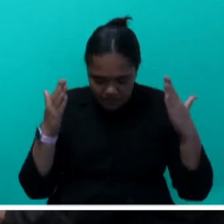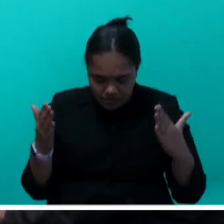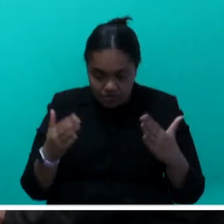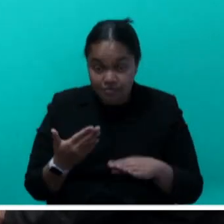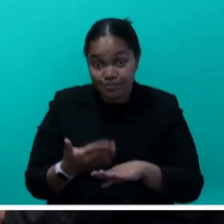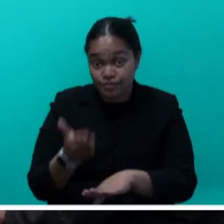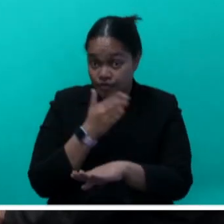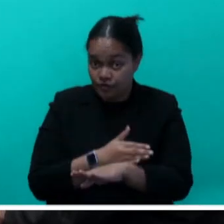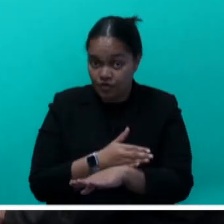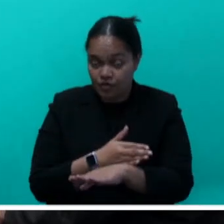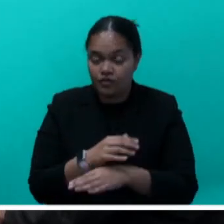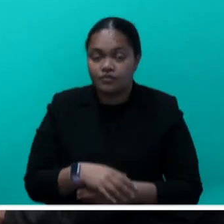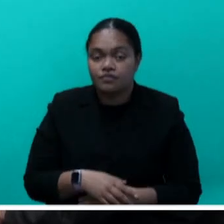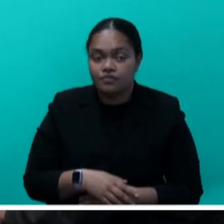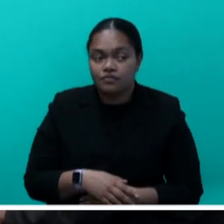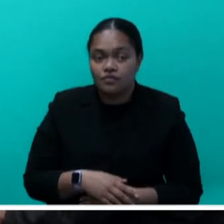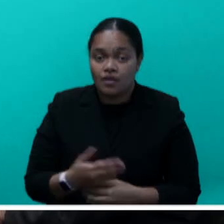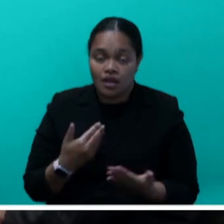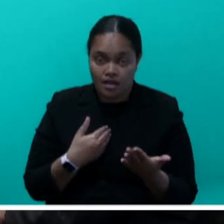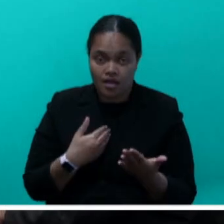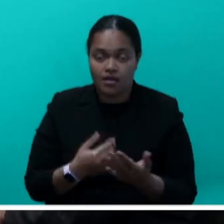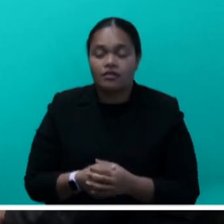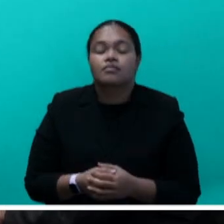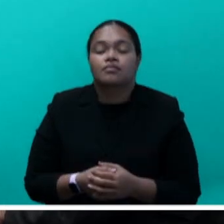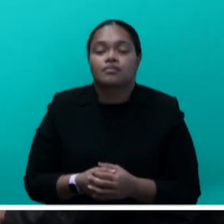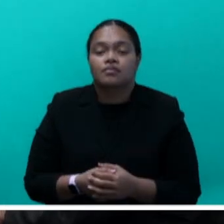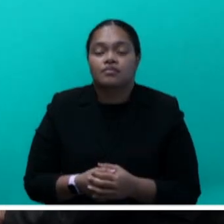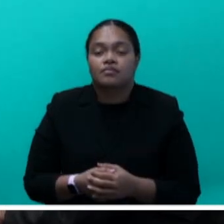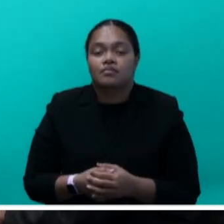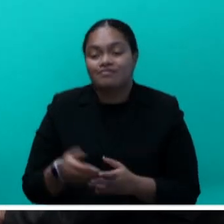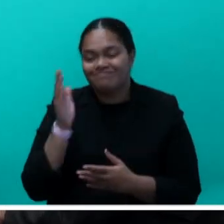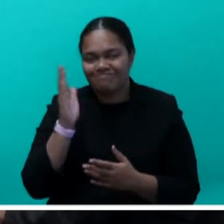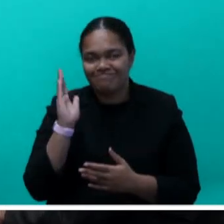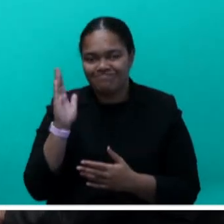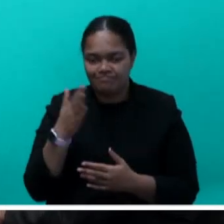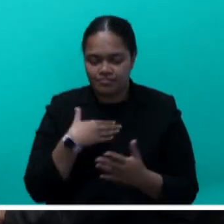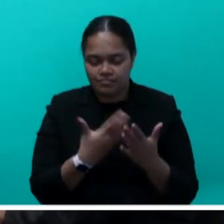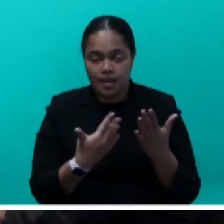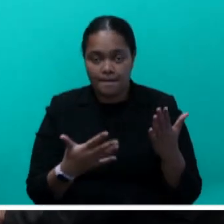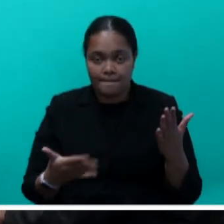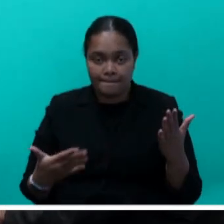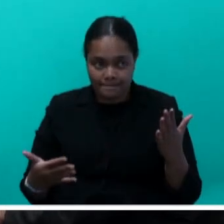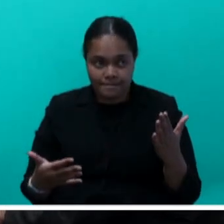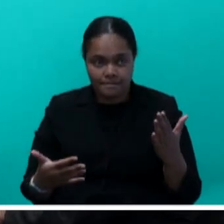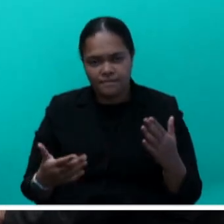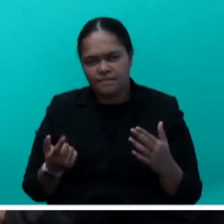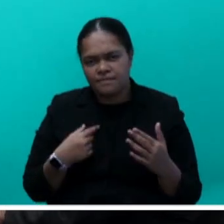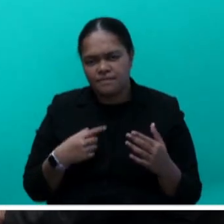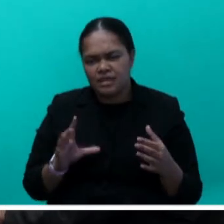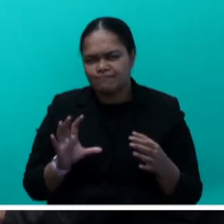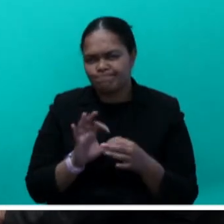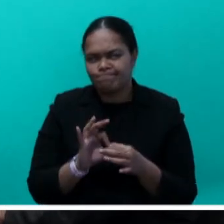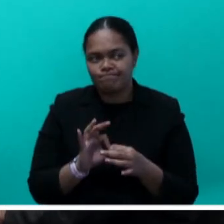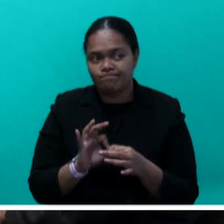Before I present my ministerial statement in relation to the